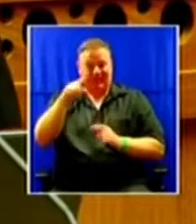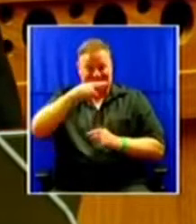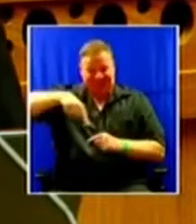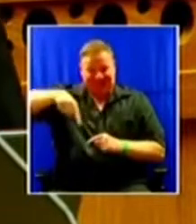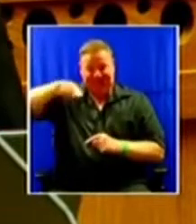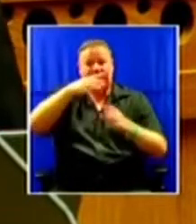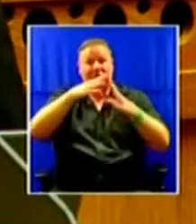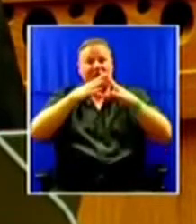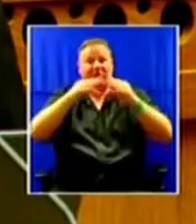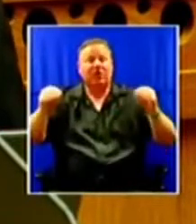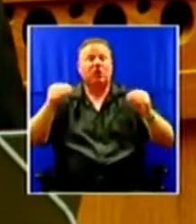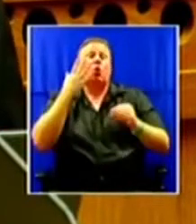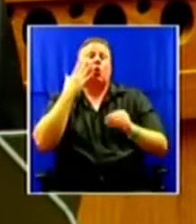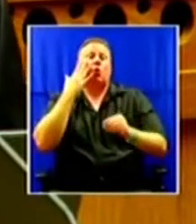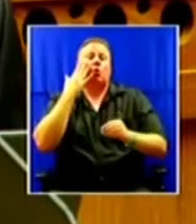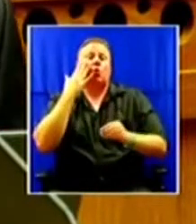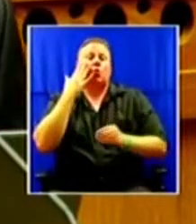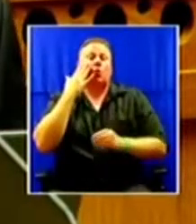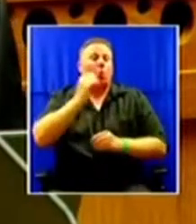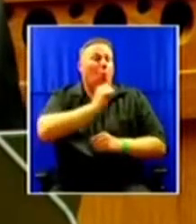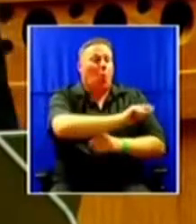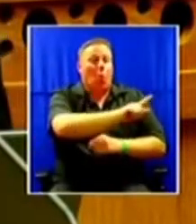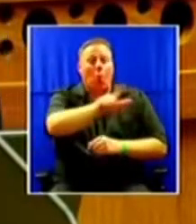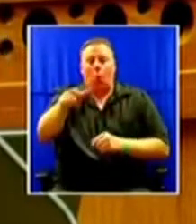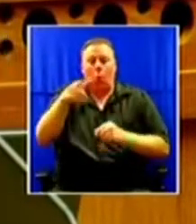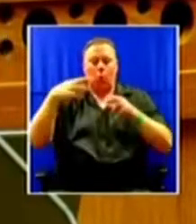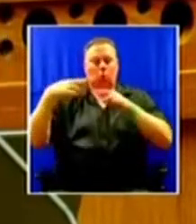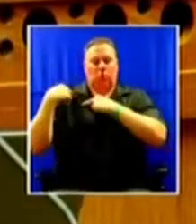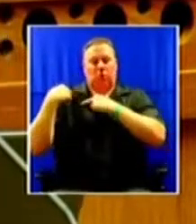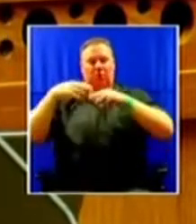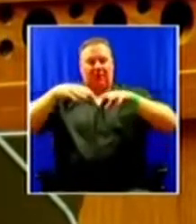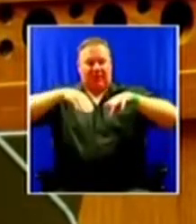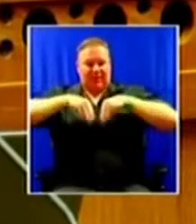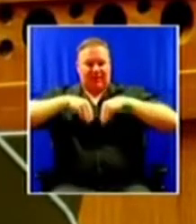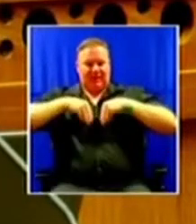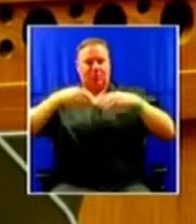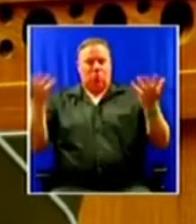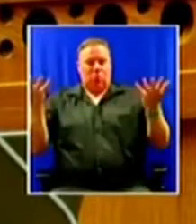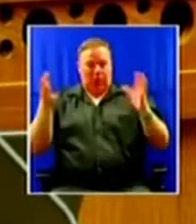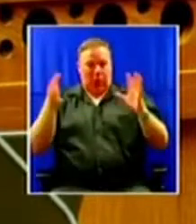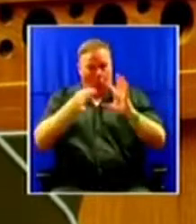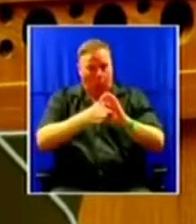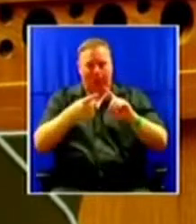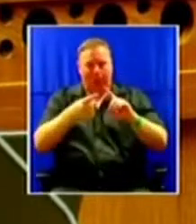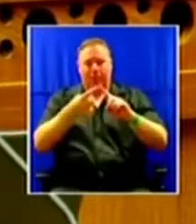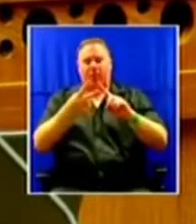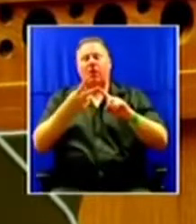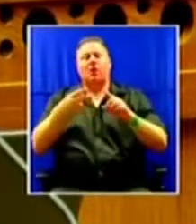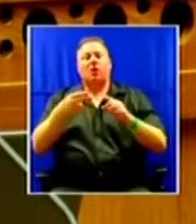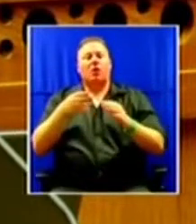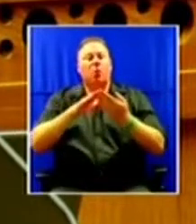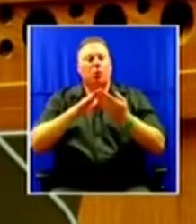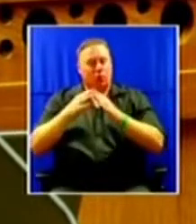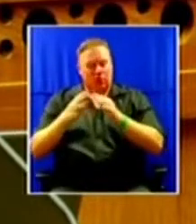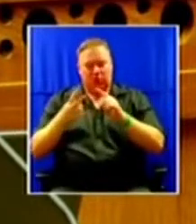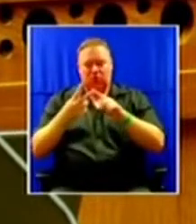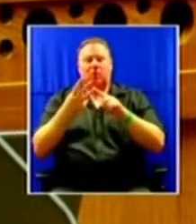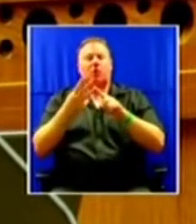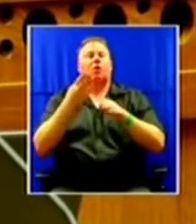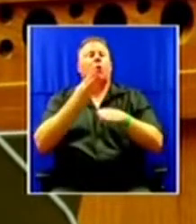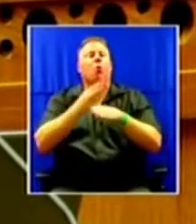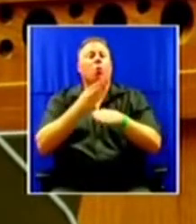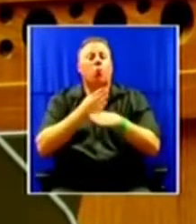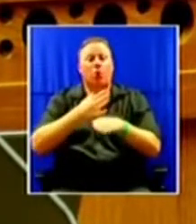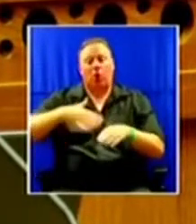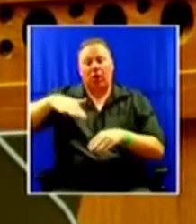takes responsibility for doing so in their homes, in their communities, in their workplaces, and in their